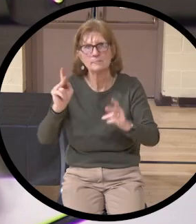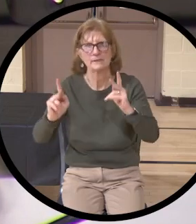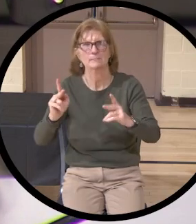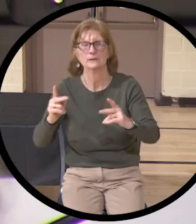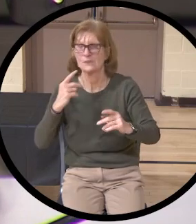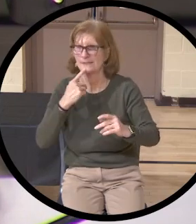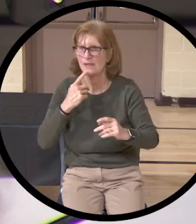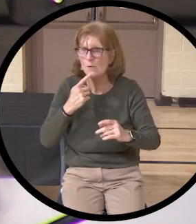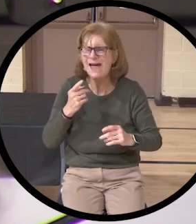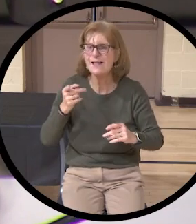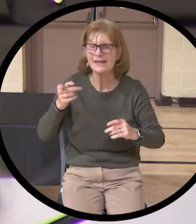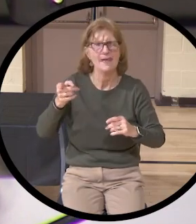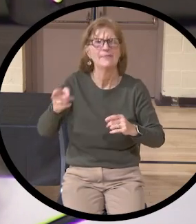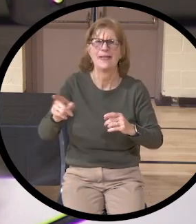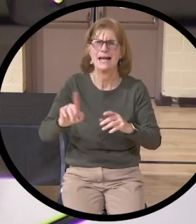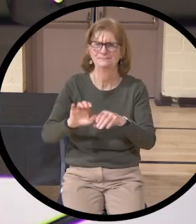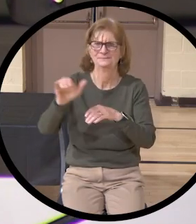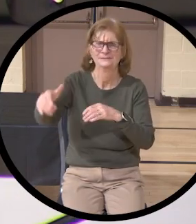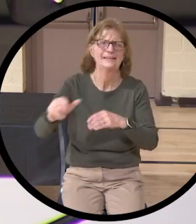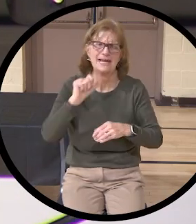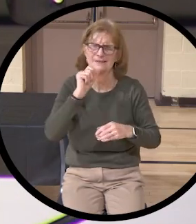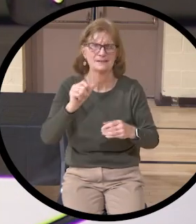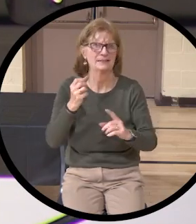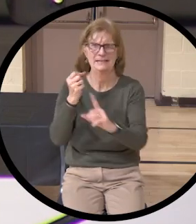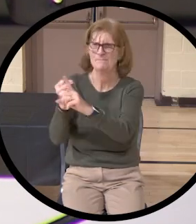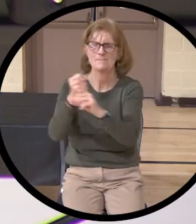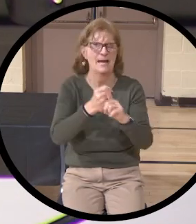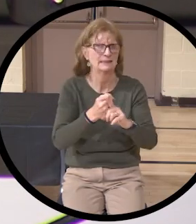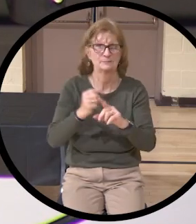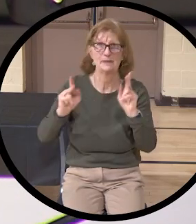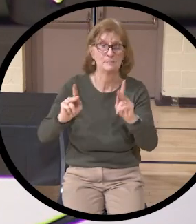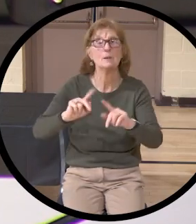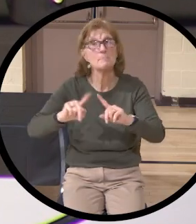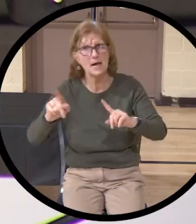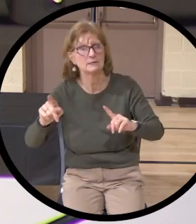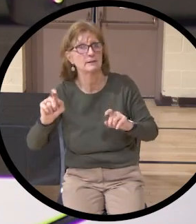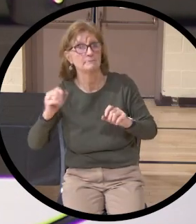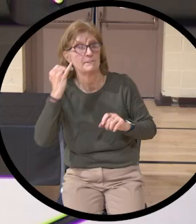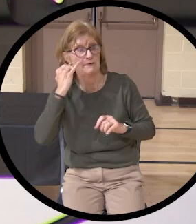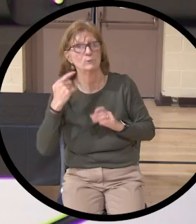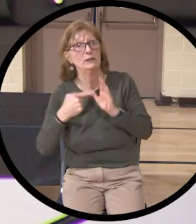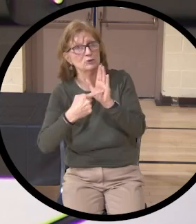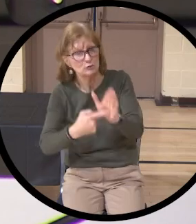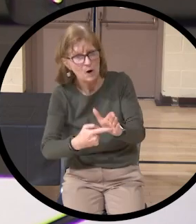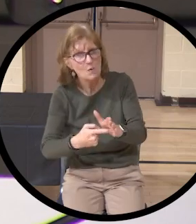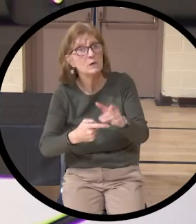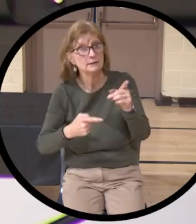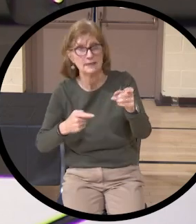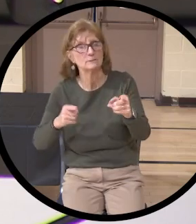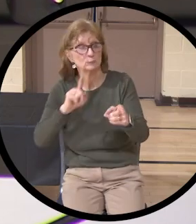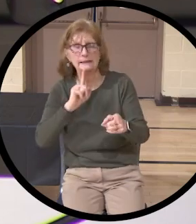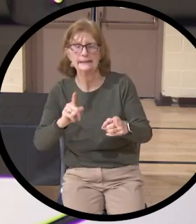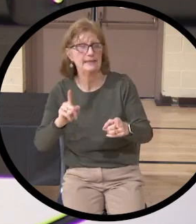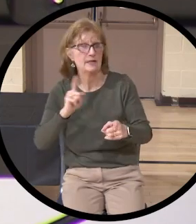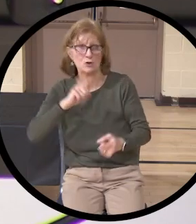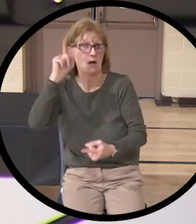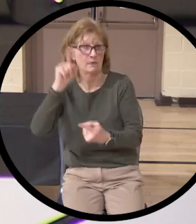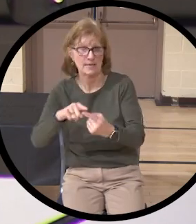like a wimpier treatment, that they'll be approaching that at a lower rate of speed and maybe in a more cautious fashion. So.